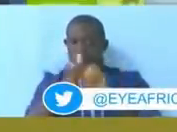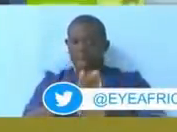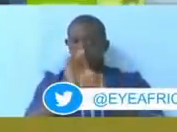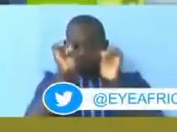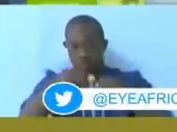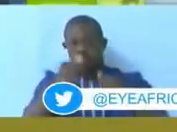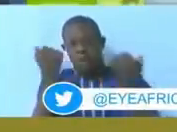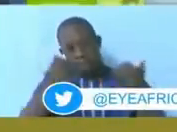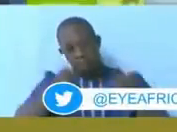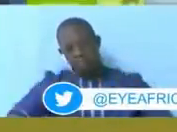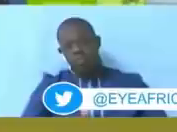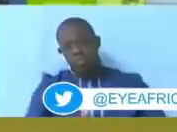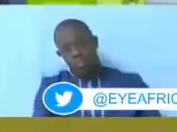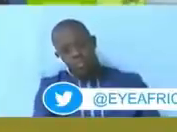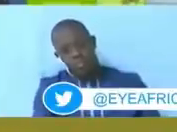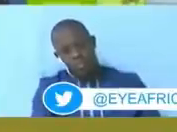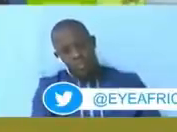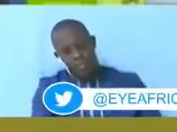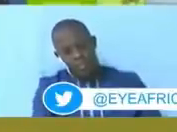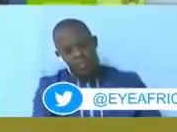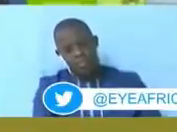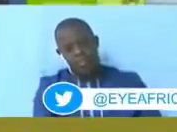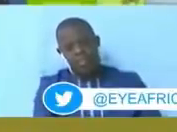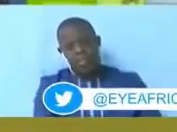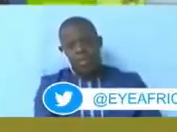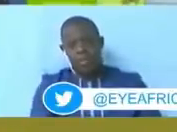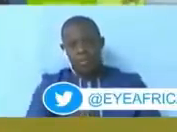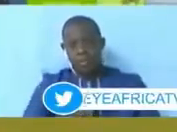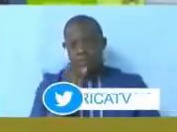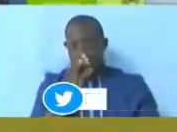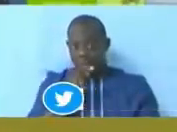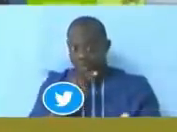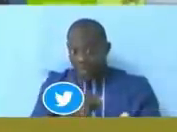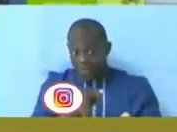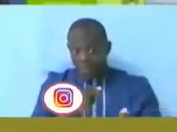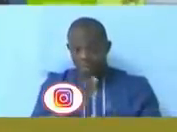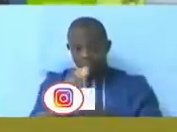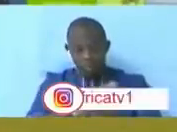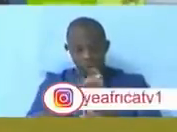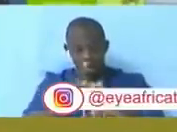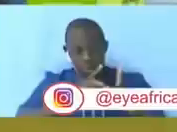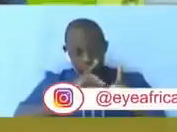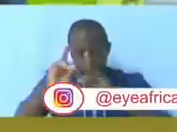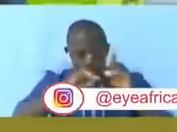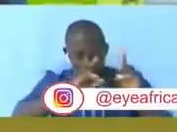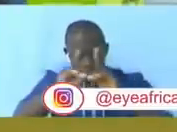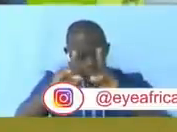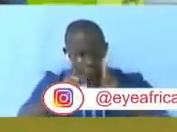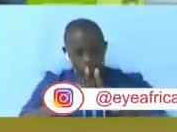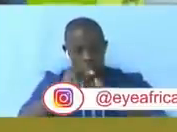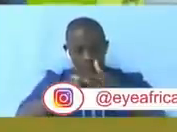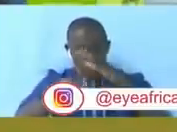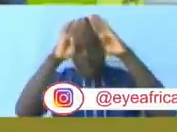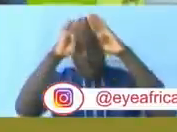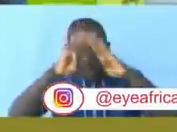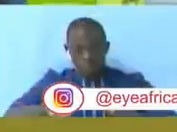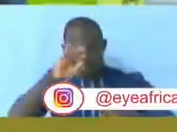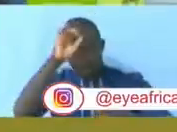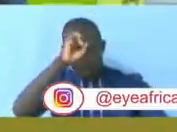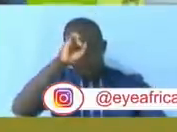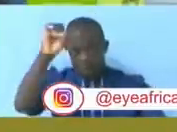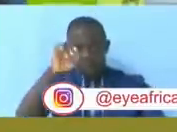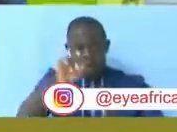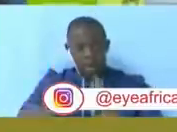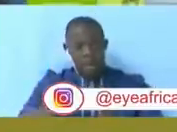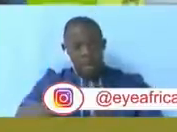asekeno if sibono ini ofangoto. Said this matter was discussed in State House. Akokatu ikatiata nyinkola state house fangoleto. And